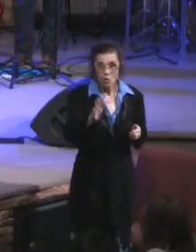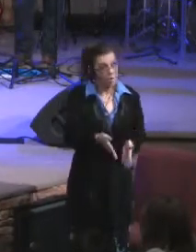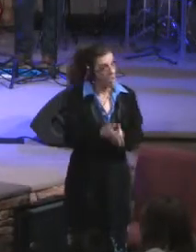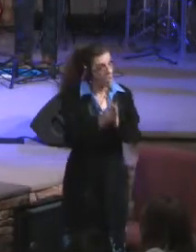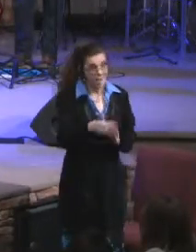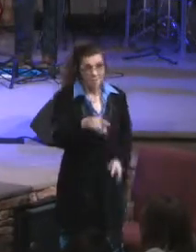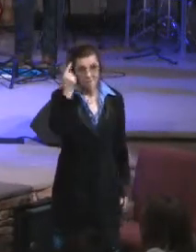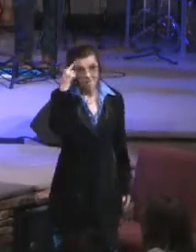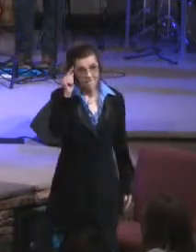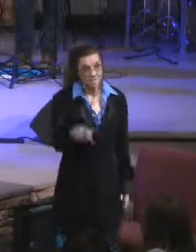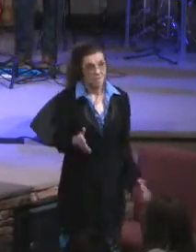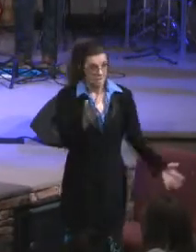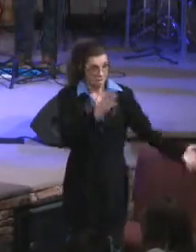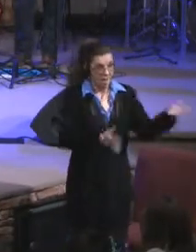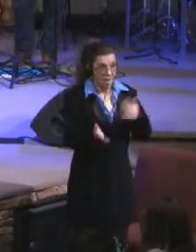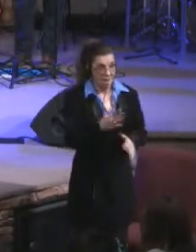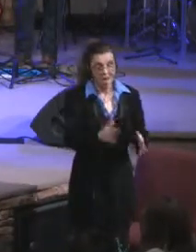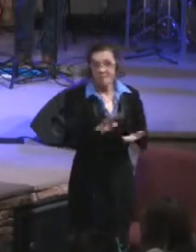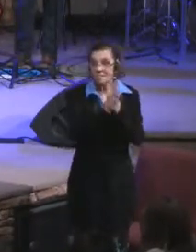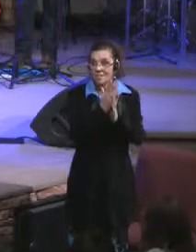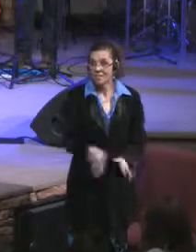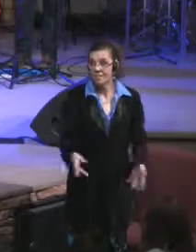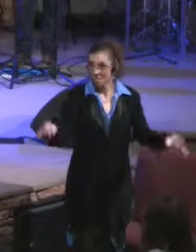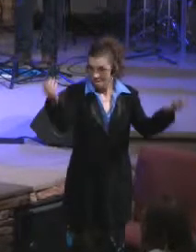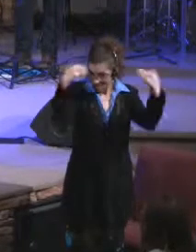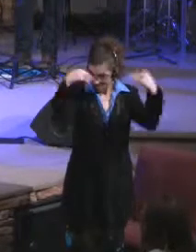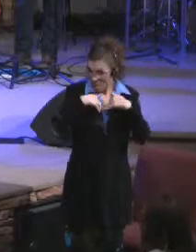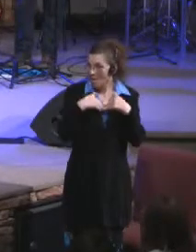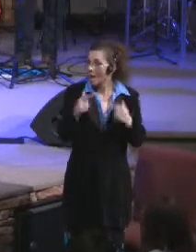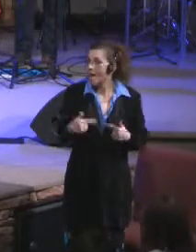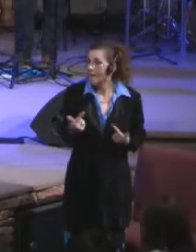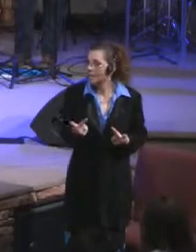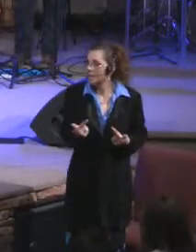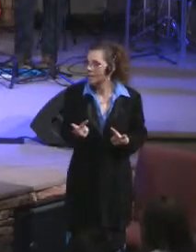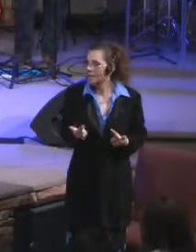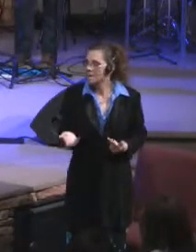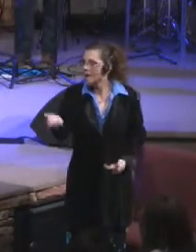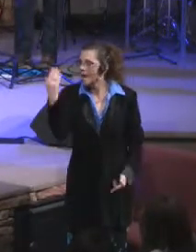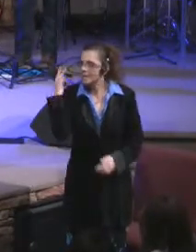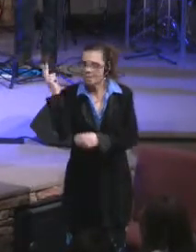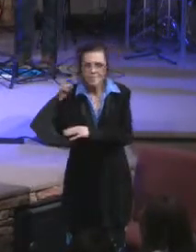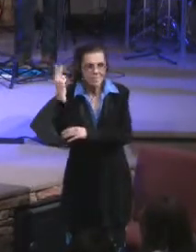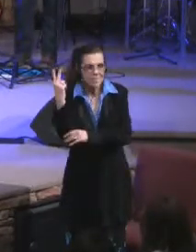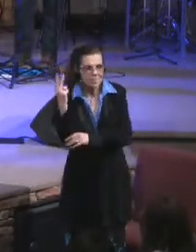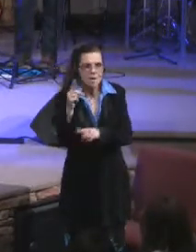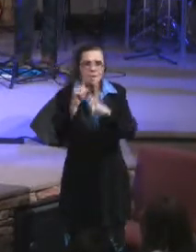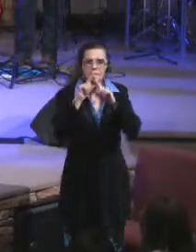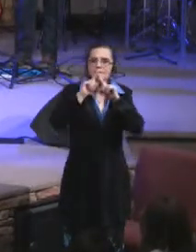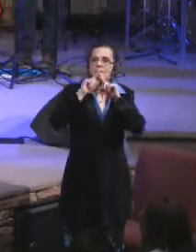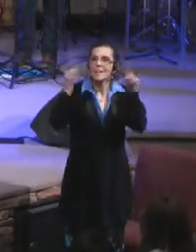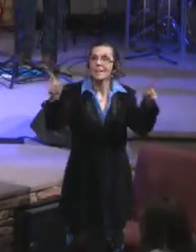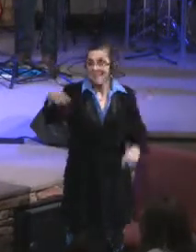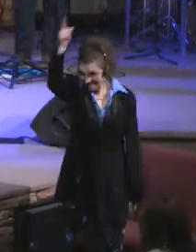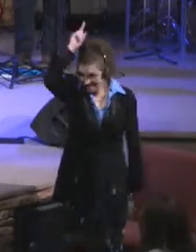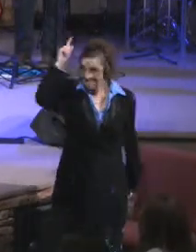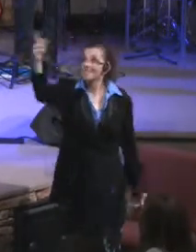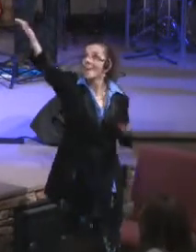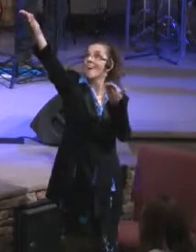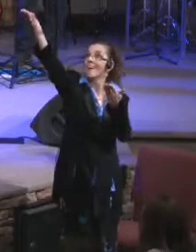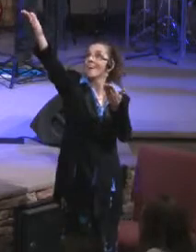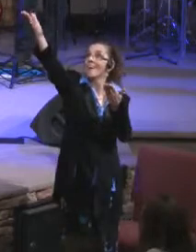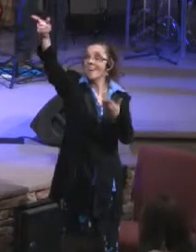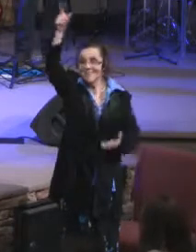for the agony of defeat to come into your life. But after every victory, I want you to acknowledge that it's God.